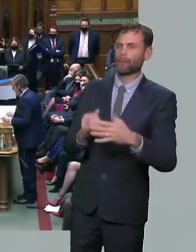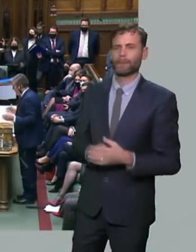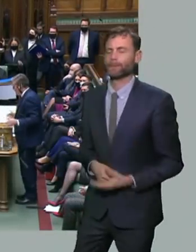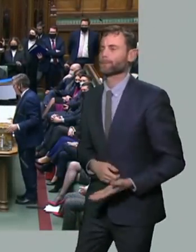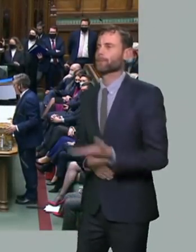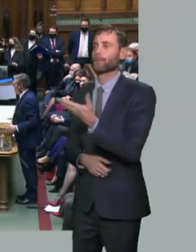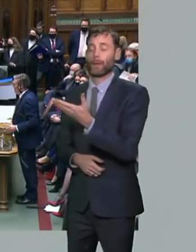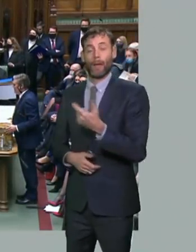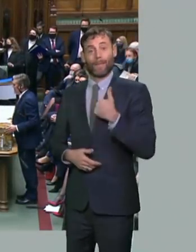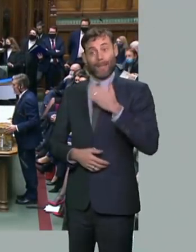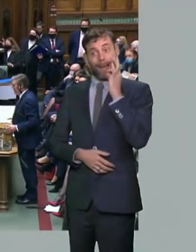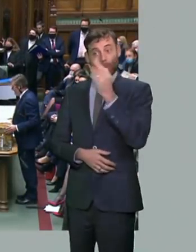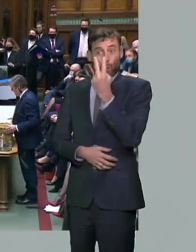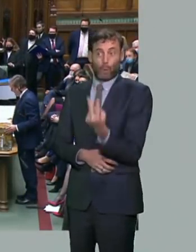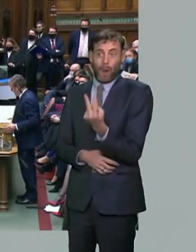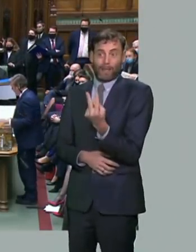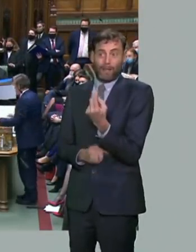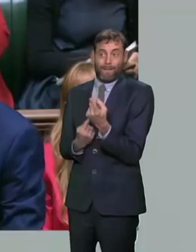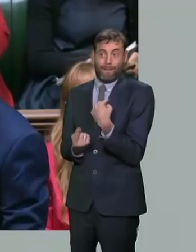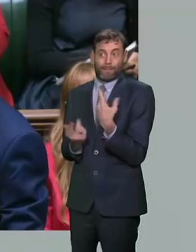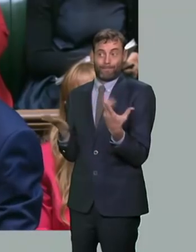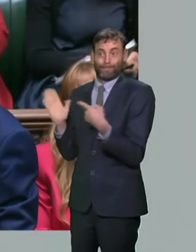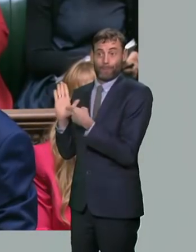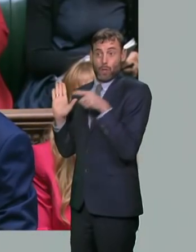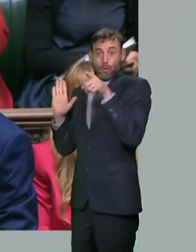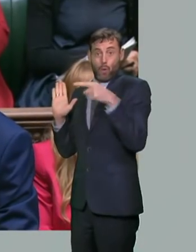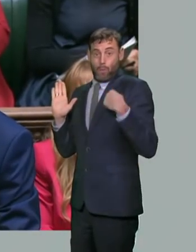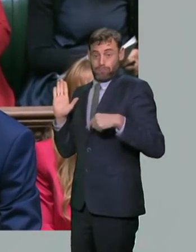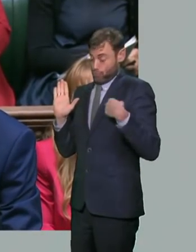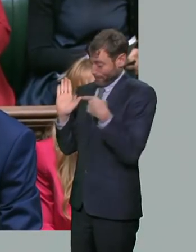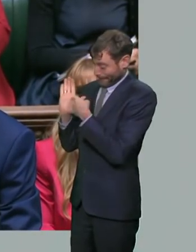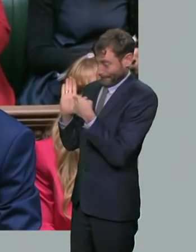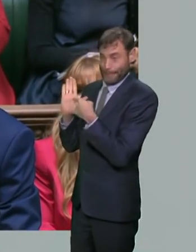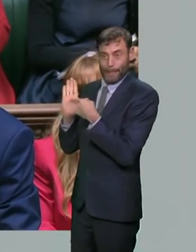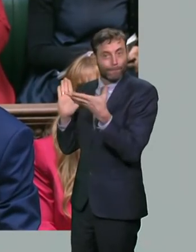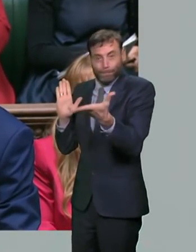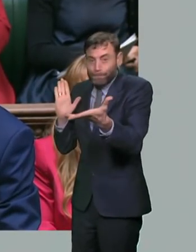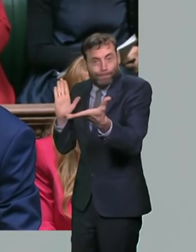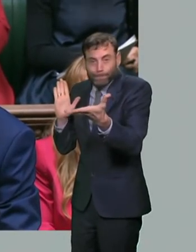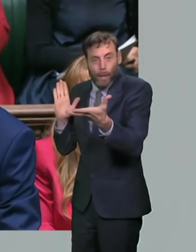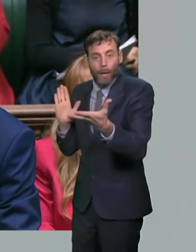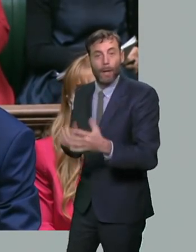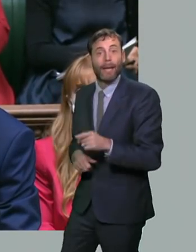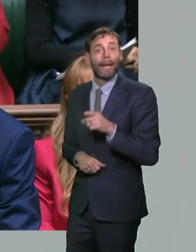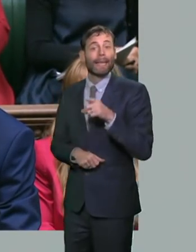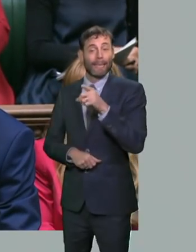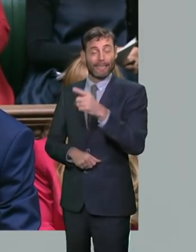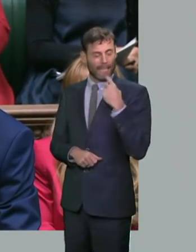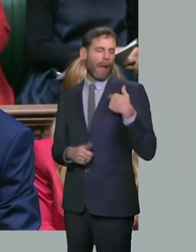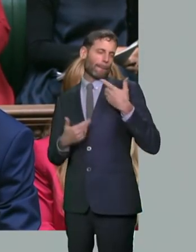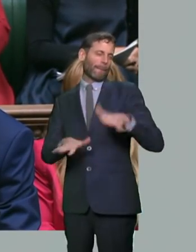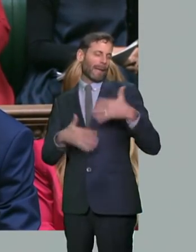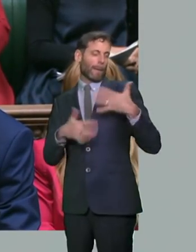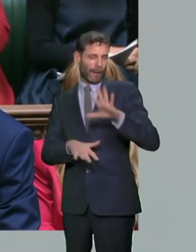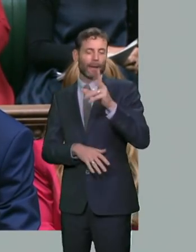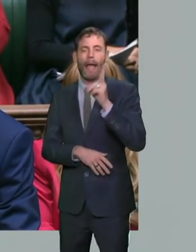Mr. Speaker has had two opportunities to stand by his manifesto commitment. He's not taken them. It says he just has. So let's